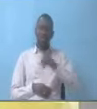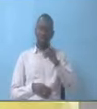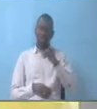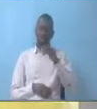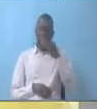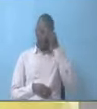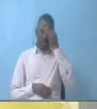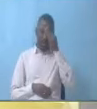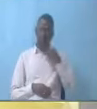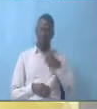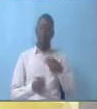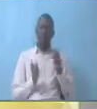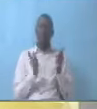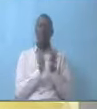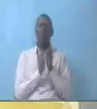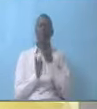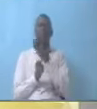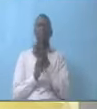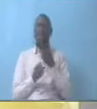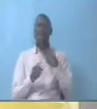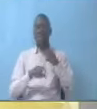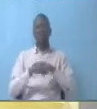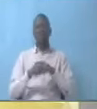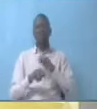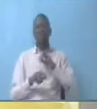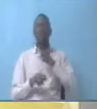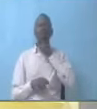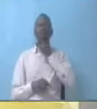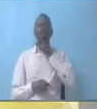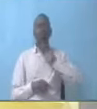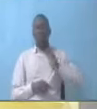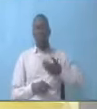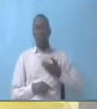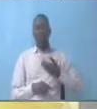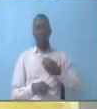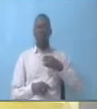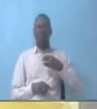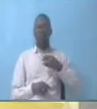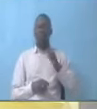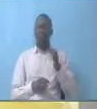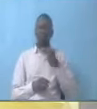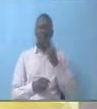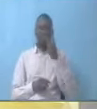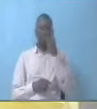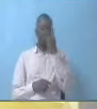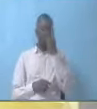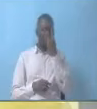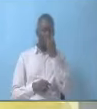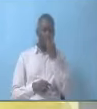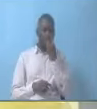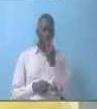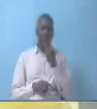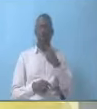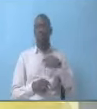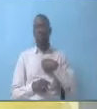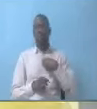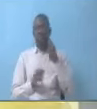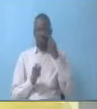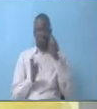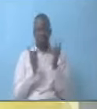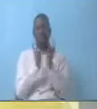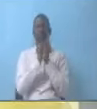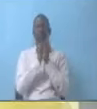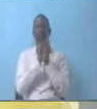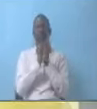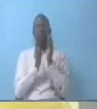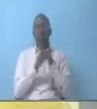blind. Jamono bo dal mungi gumbo ci. And wanted to see me before she did. Tay tamen daf ma bëggona gis bala moy gumbo. My cousin